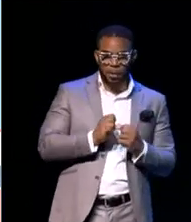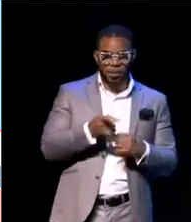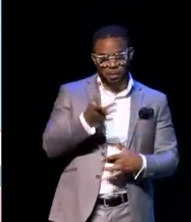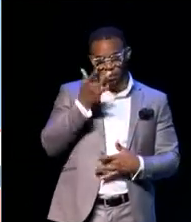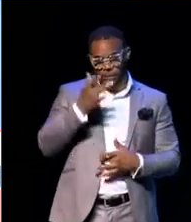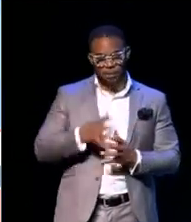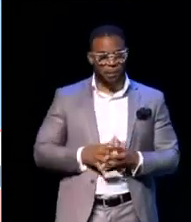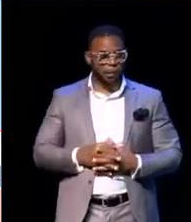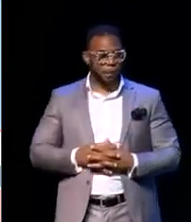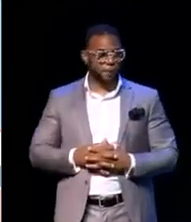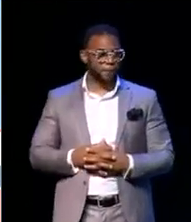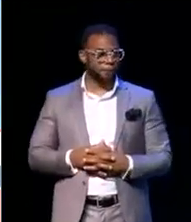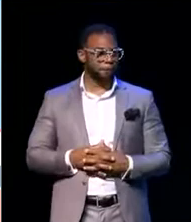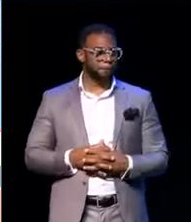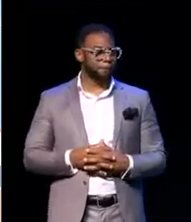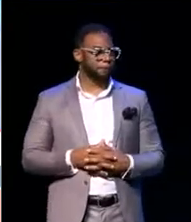sick.